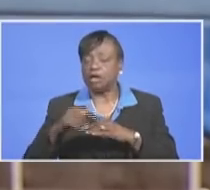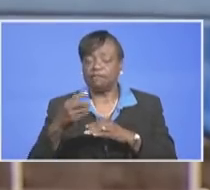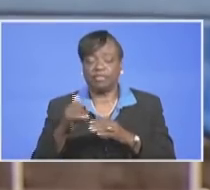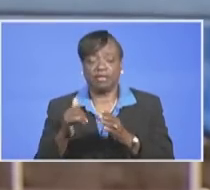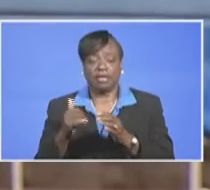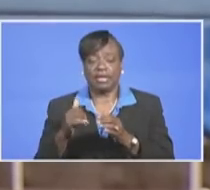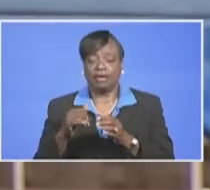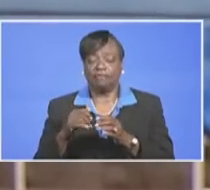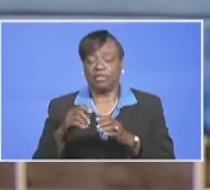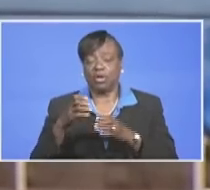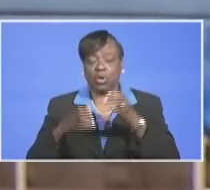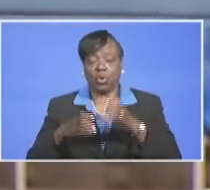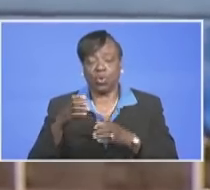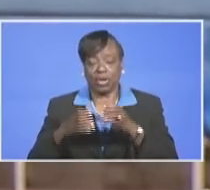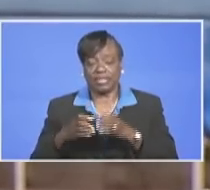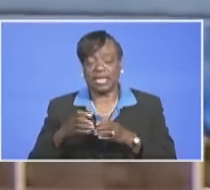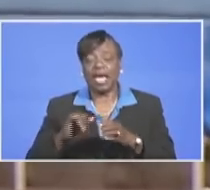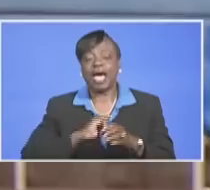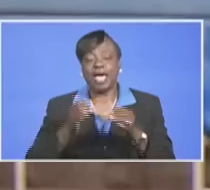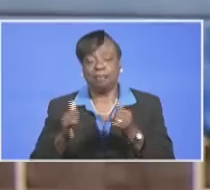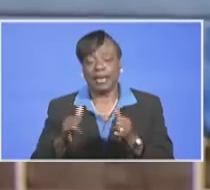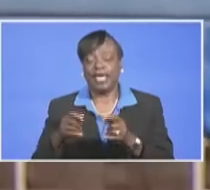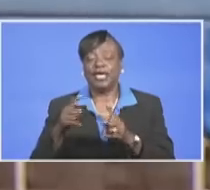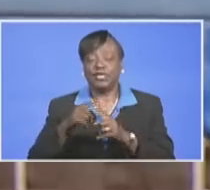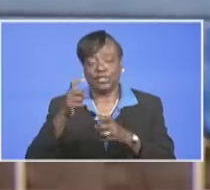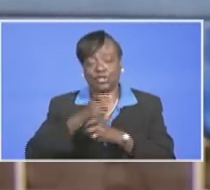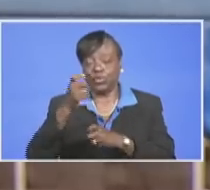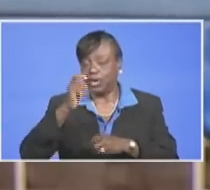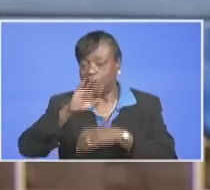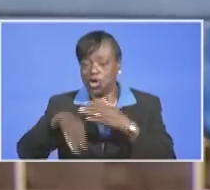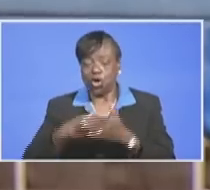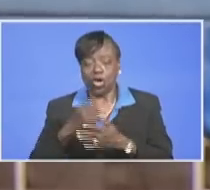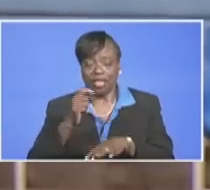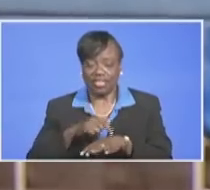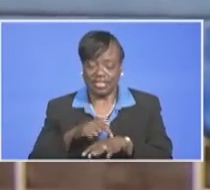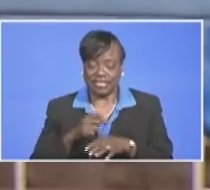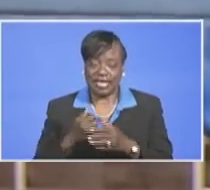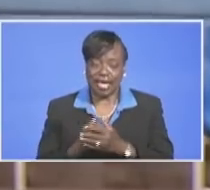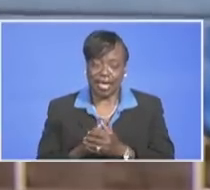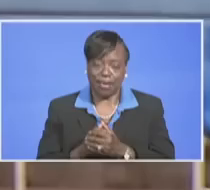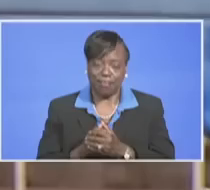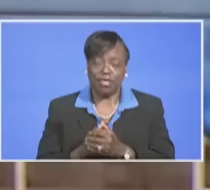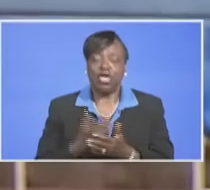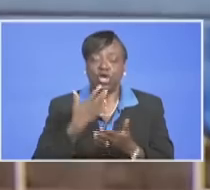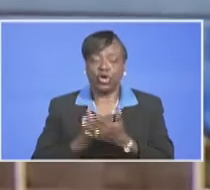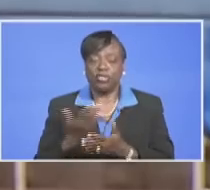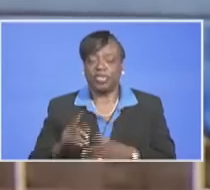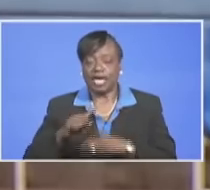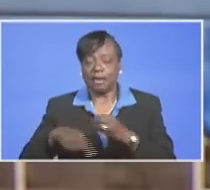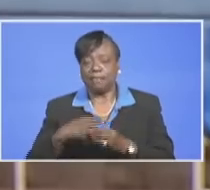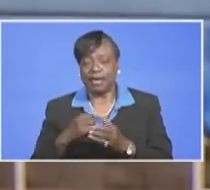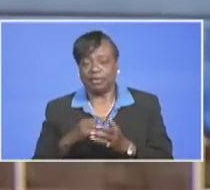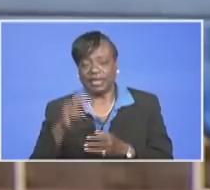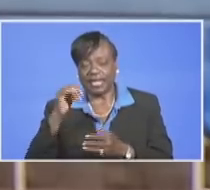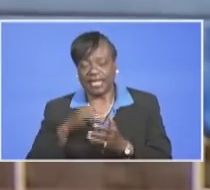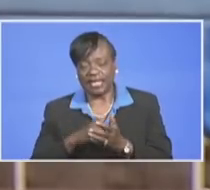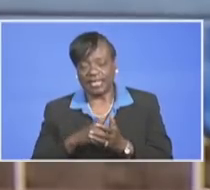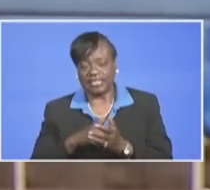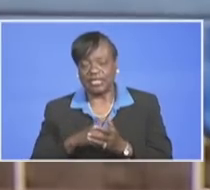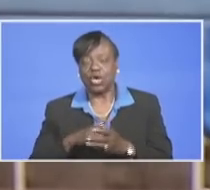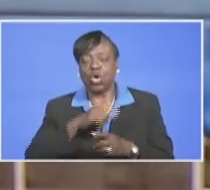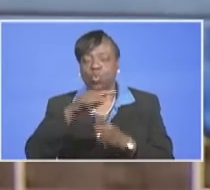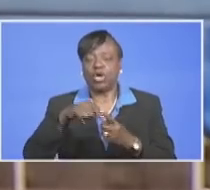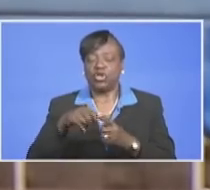I team. So moving from independent to Division I didn't really have a problem with it. The good thing about it, though, is that when you start playing Division I, you